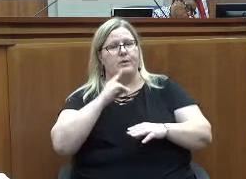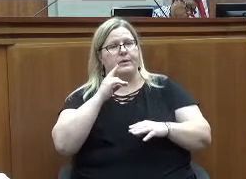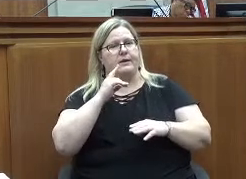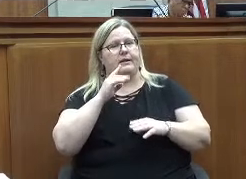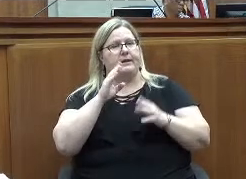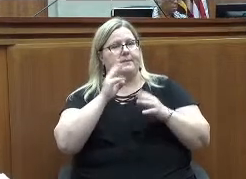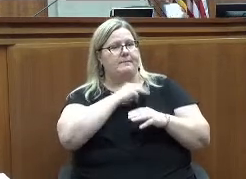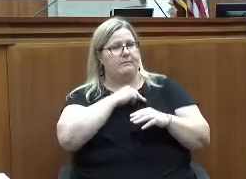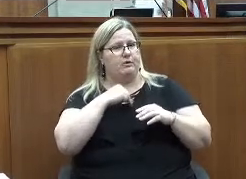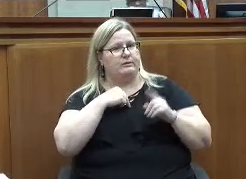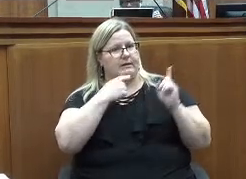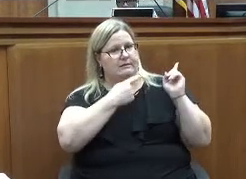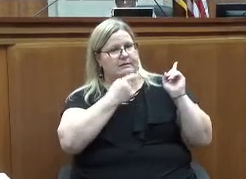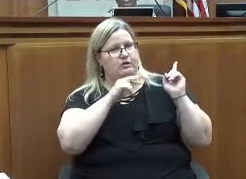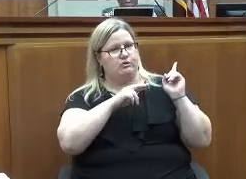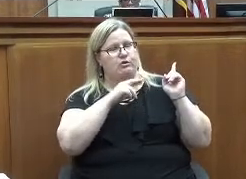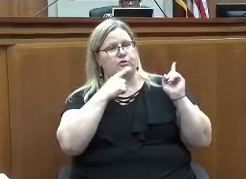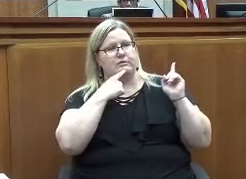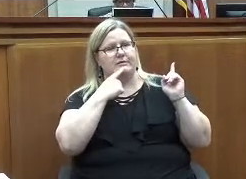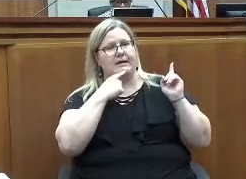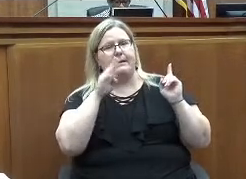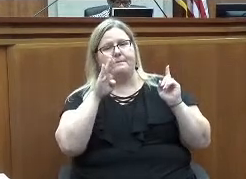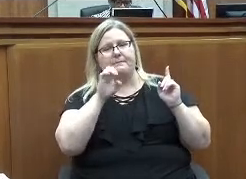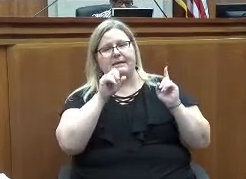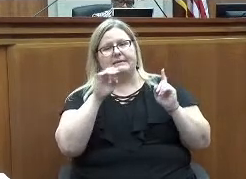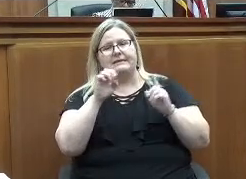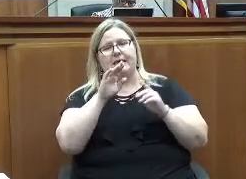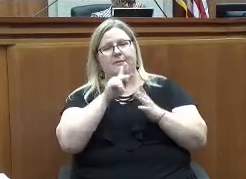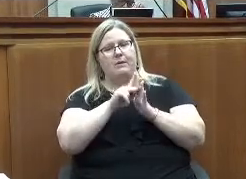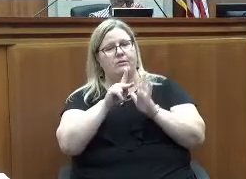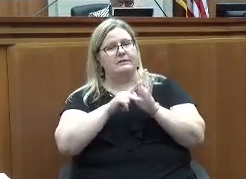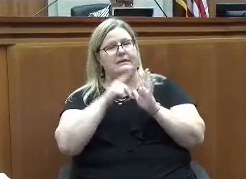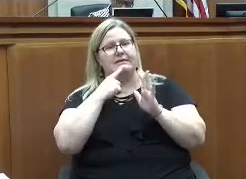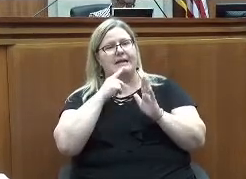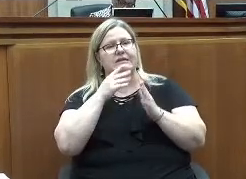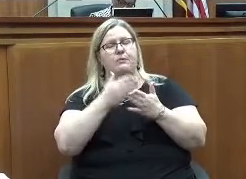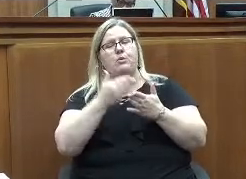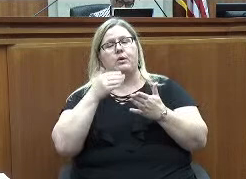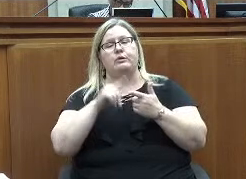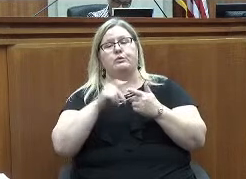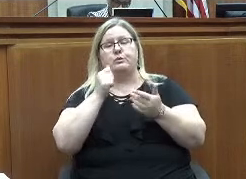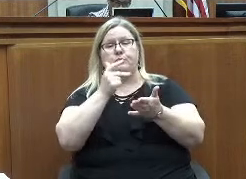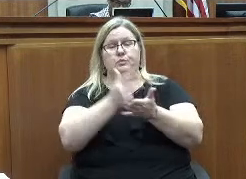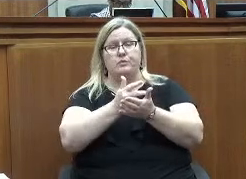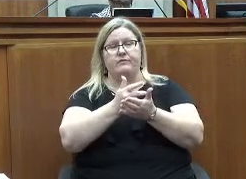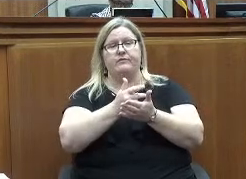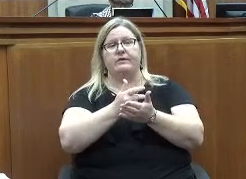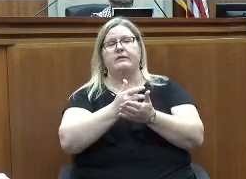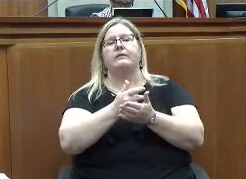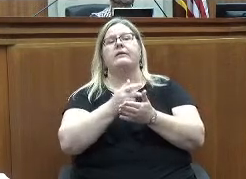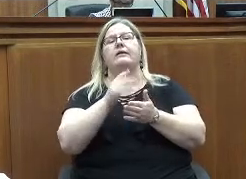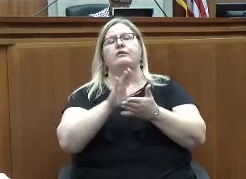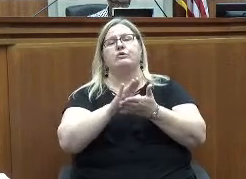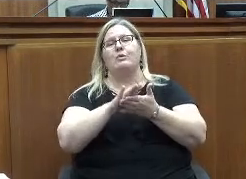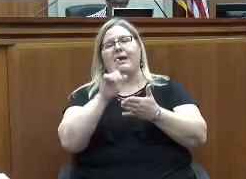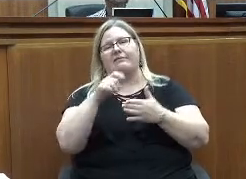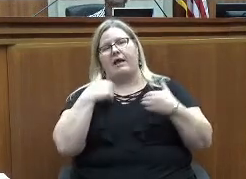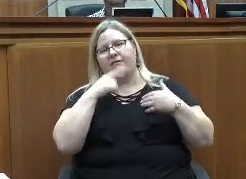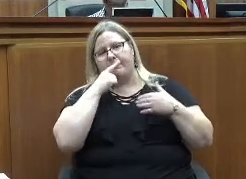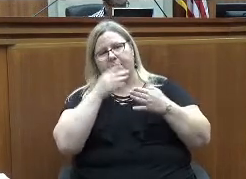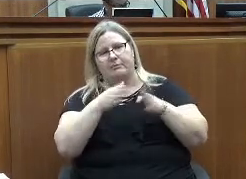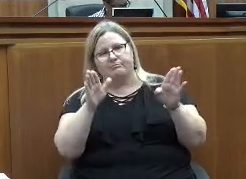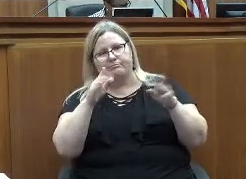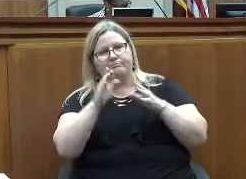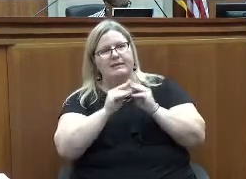just said, Bessie policy says that prior to approving a type 2, 4, or 5 school, Bessie shall hold a public meeting for the